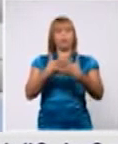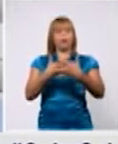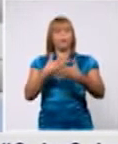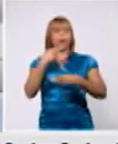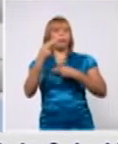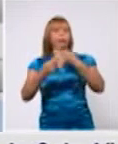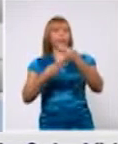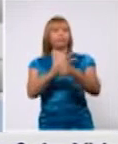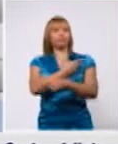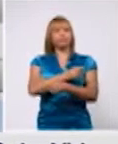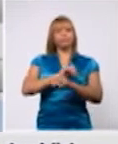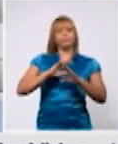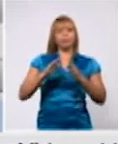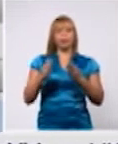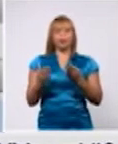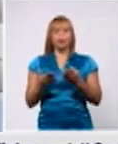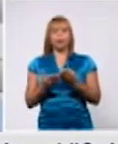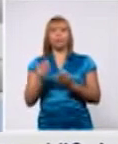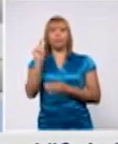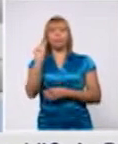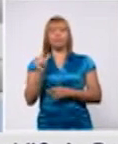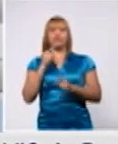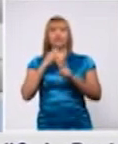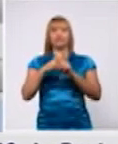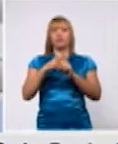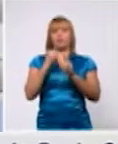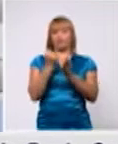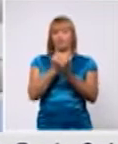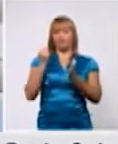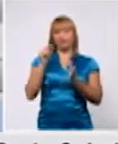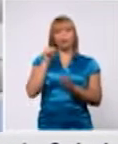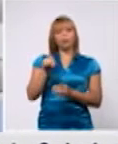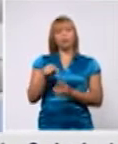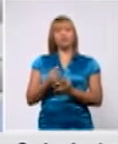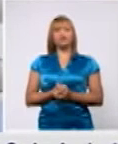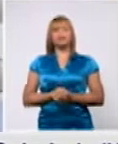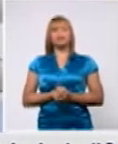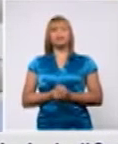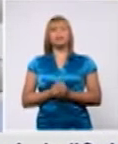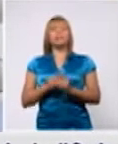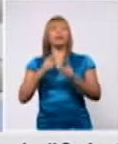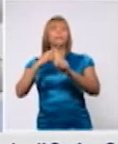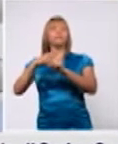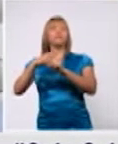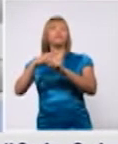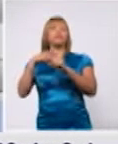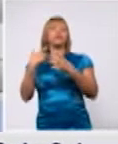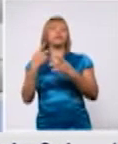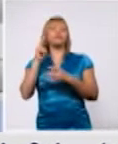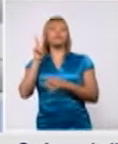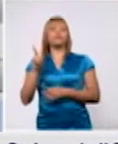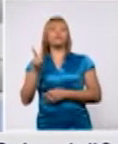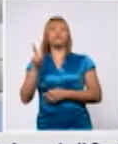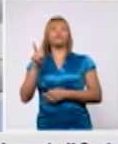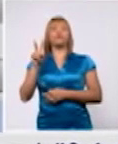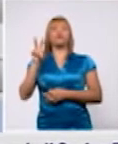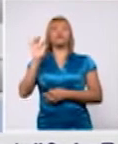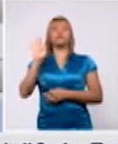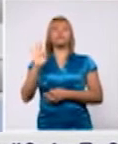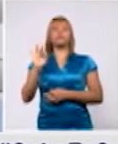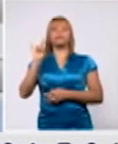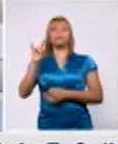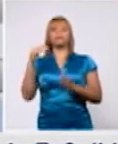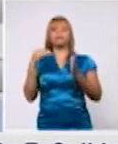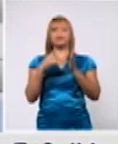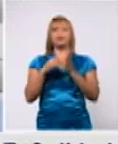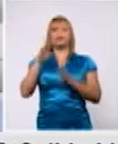mentioned. And of the 54 cases diagnosed yesterday, the source of infection linked to 1 case is